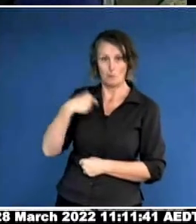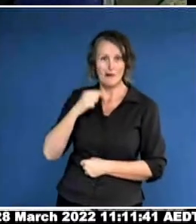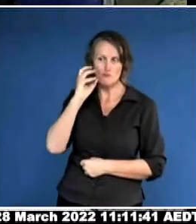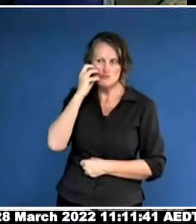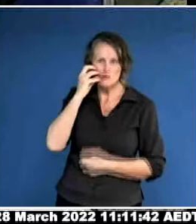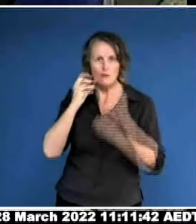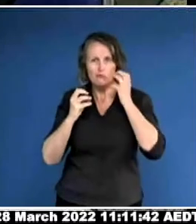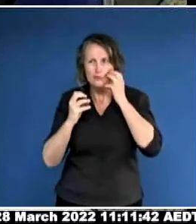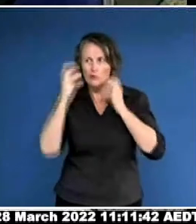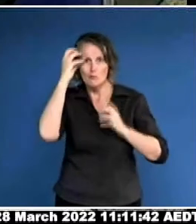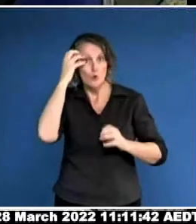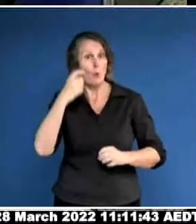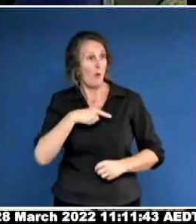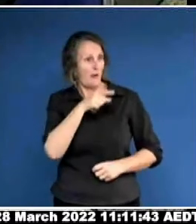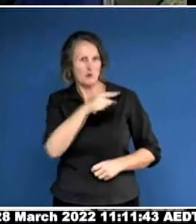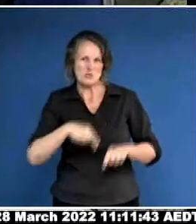of me for being pregnant.